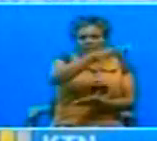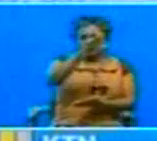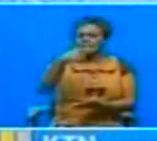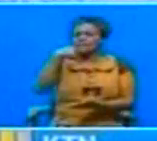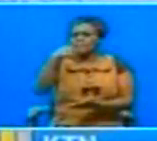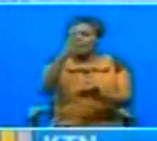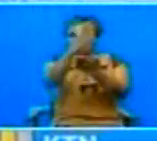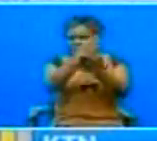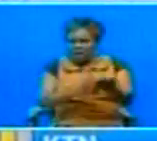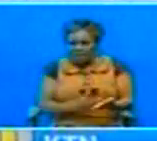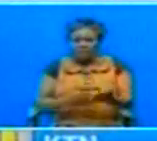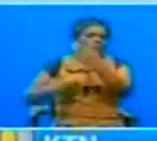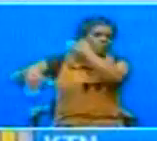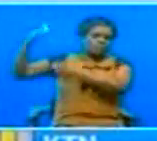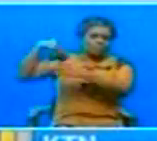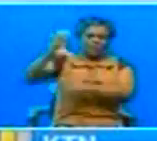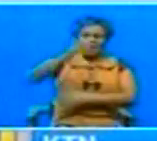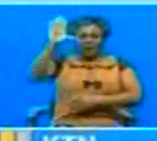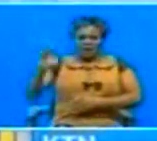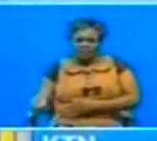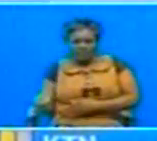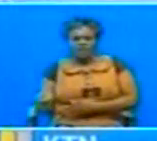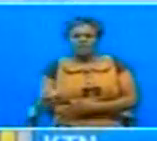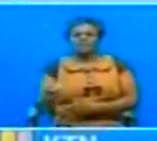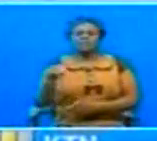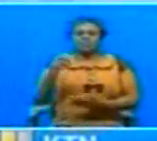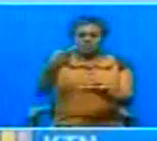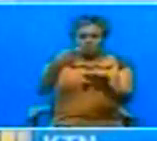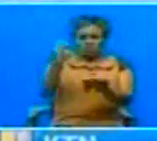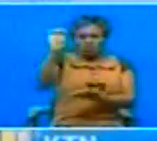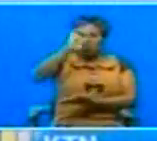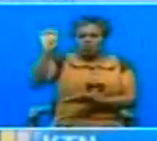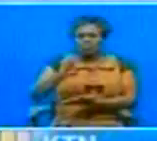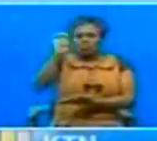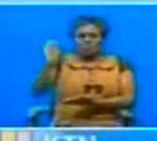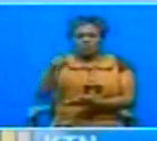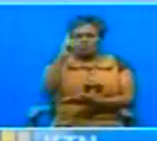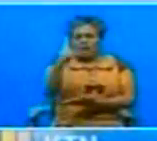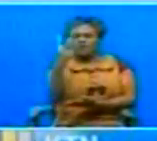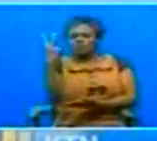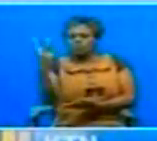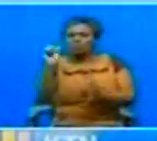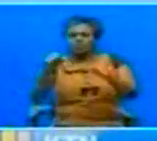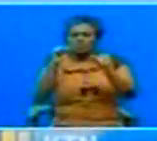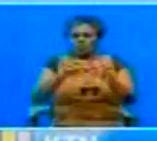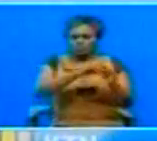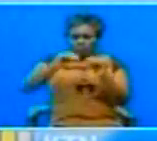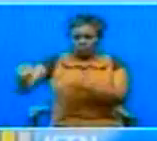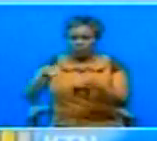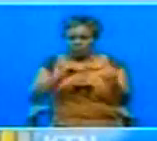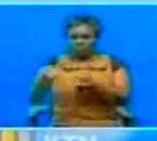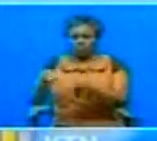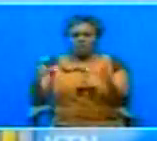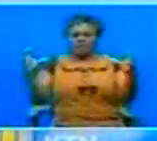in part that in the history of African reaction to the European intrusion, normally one or two would be deported, but the